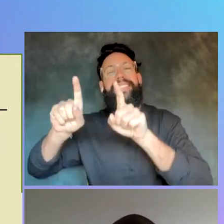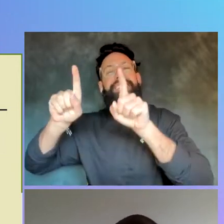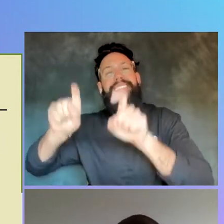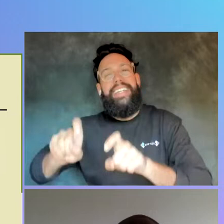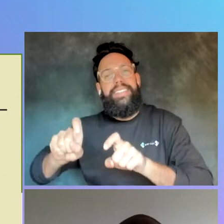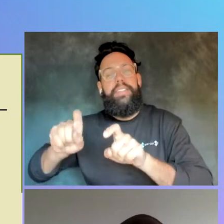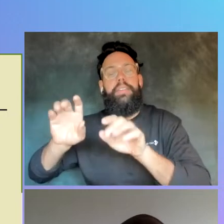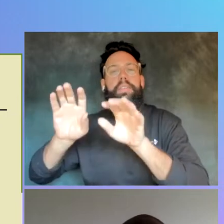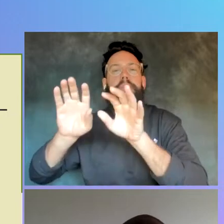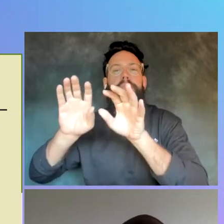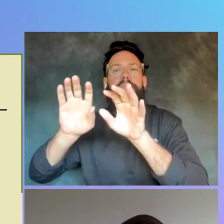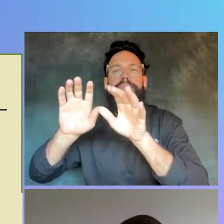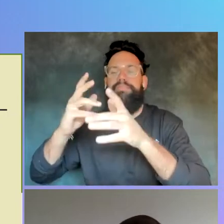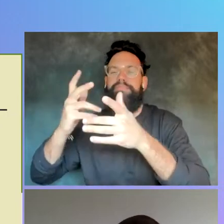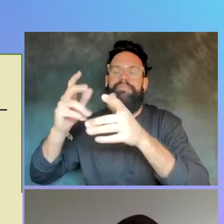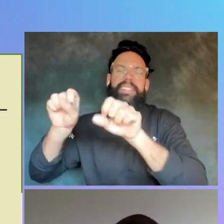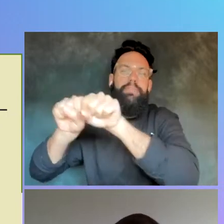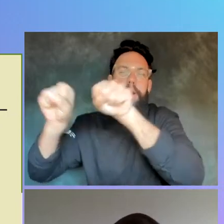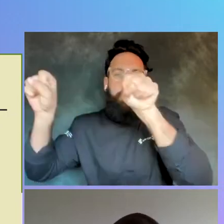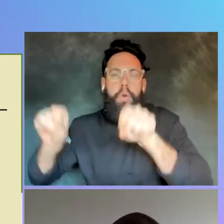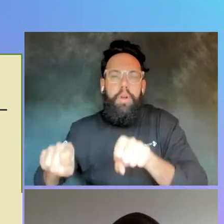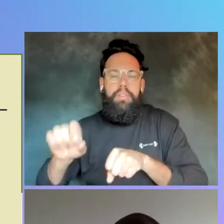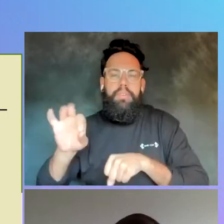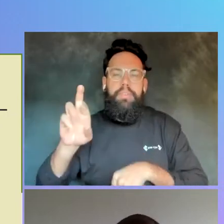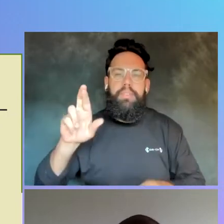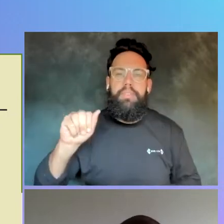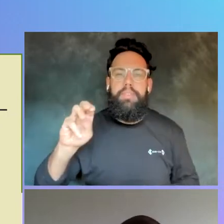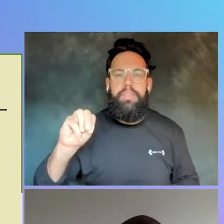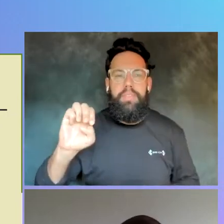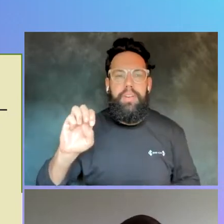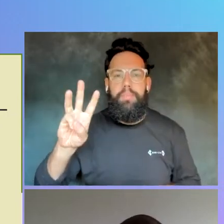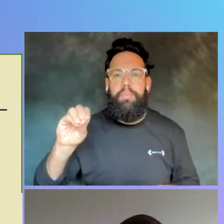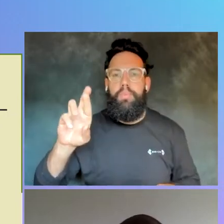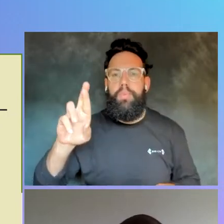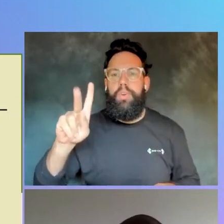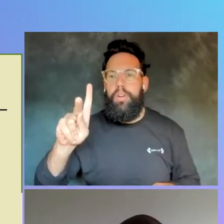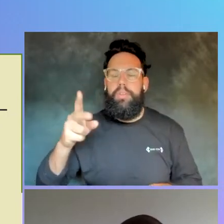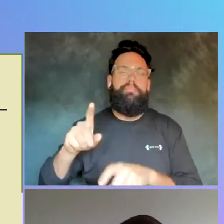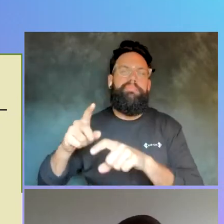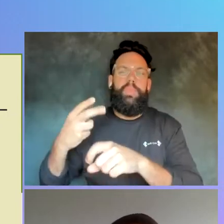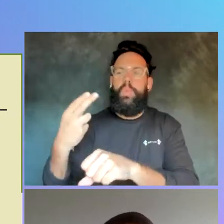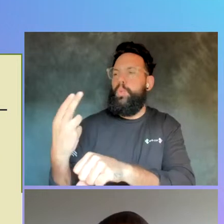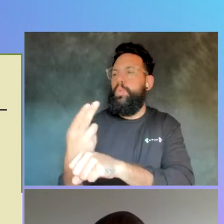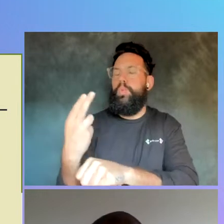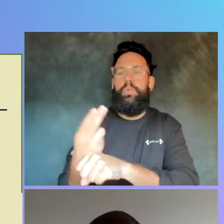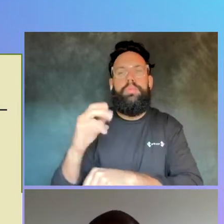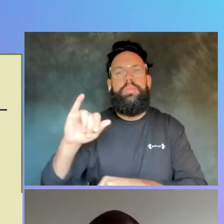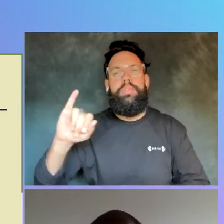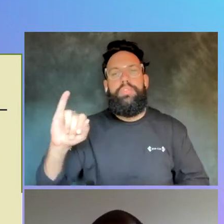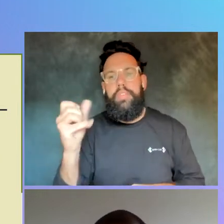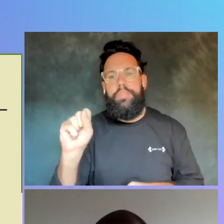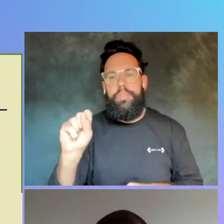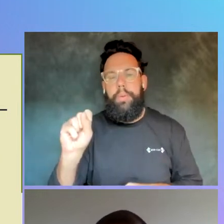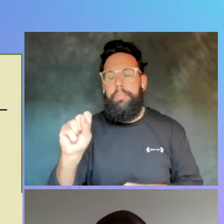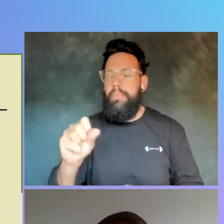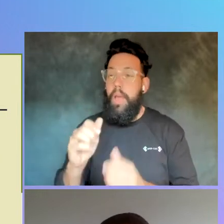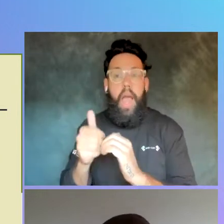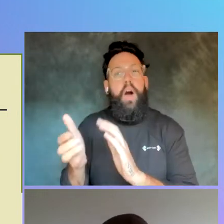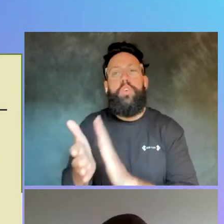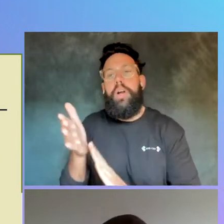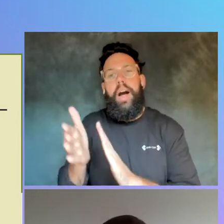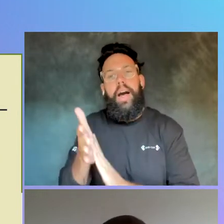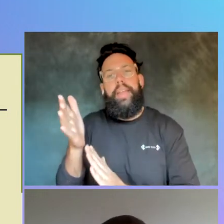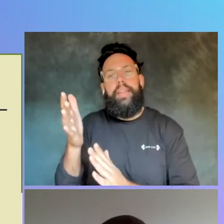JavaScript. It has a slight of a gimmick that it runs inside of a browser, which acts as